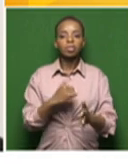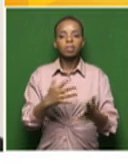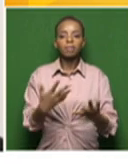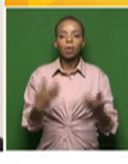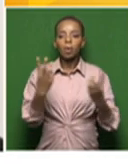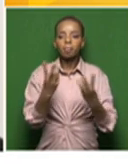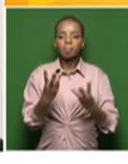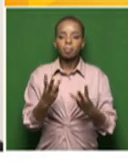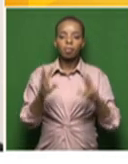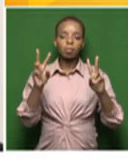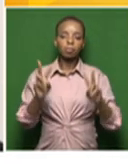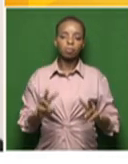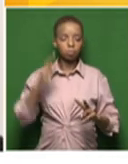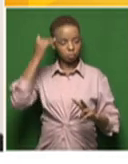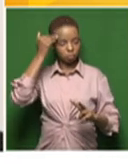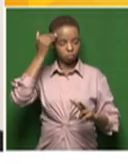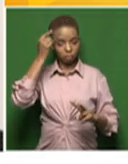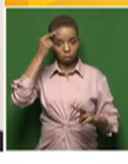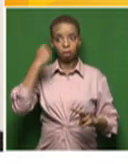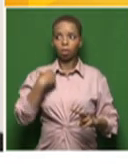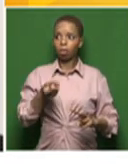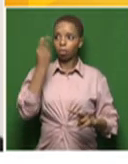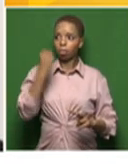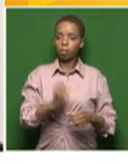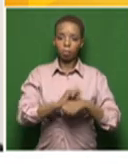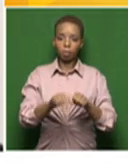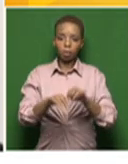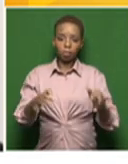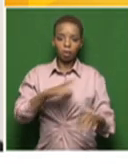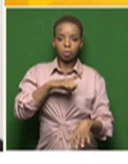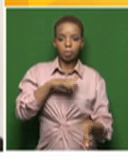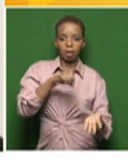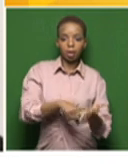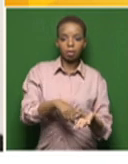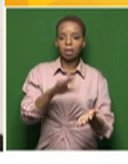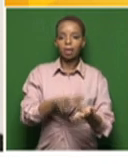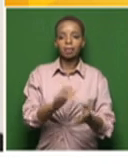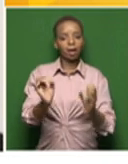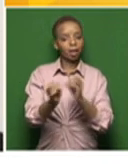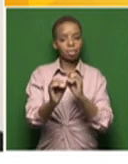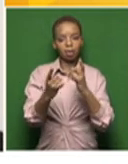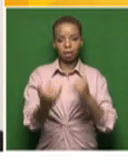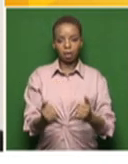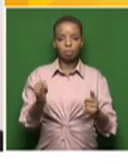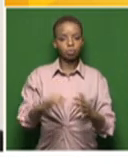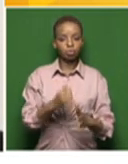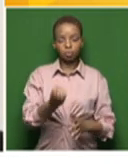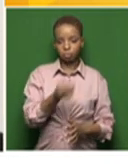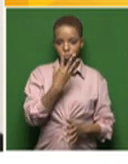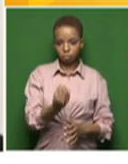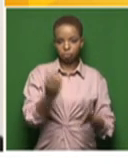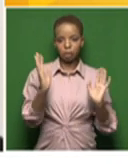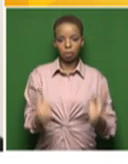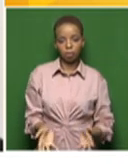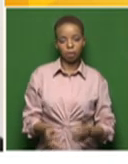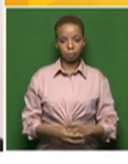peace of mind during this time. So it is a very, very viable solution, given the situation that we find ourselves in as a country and also